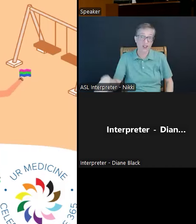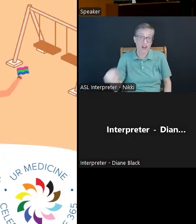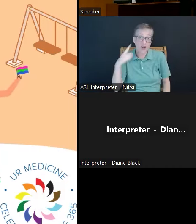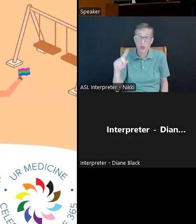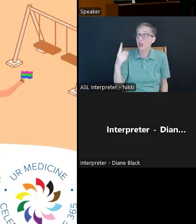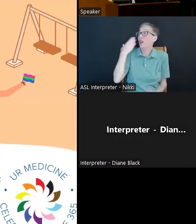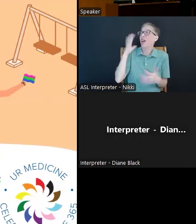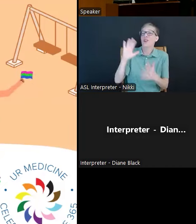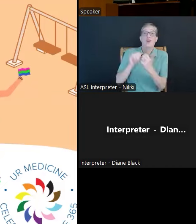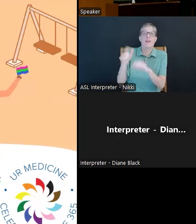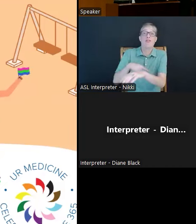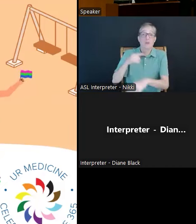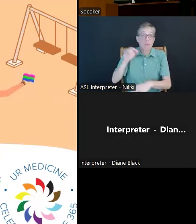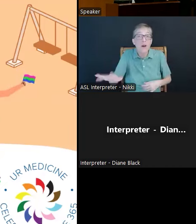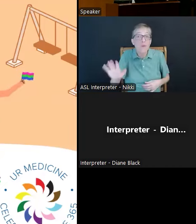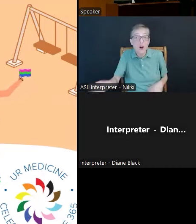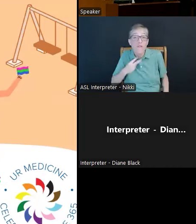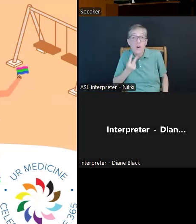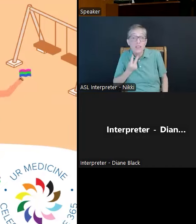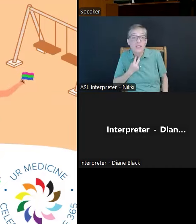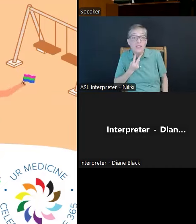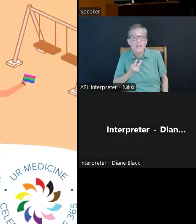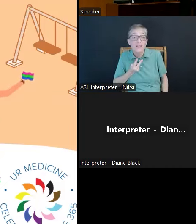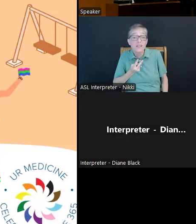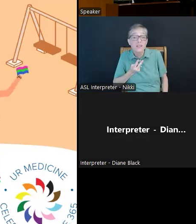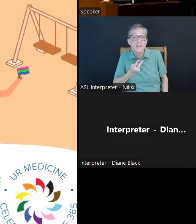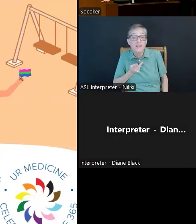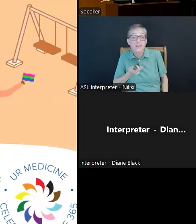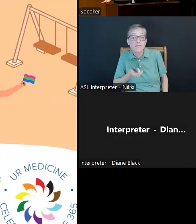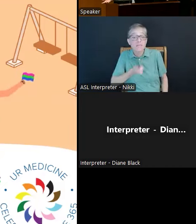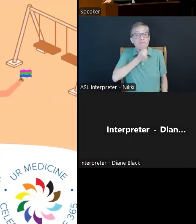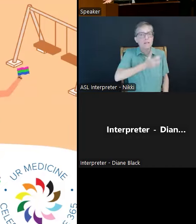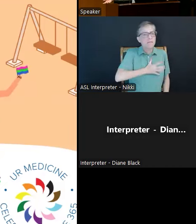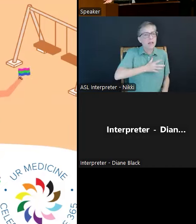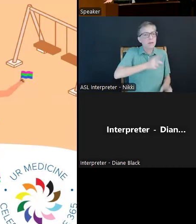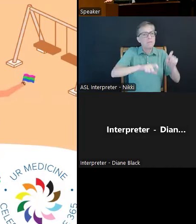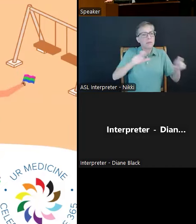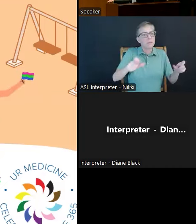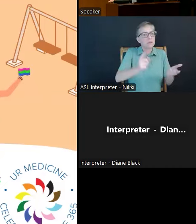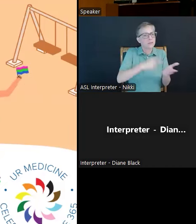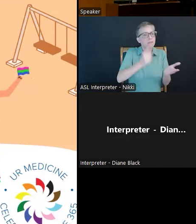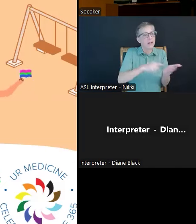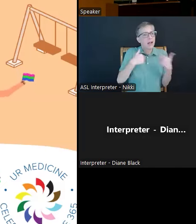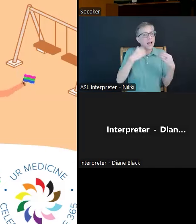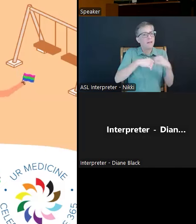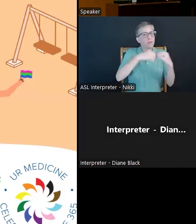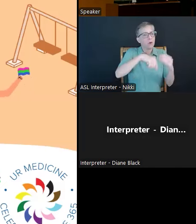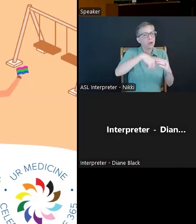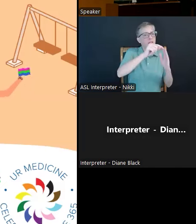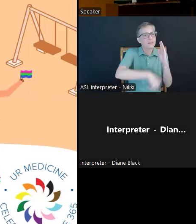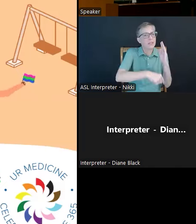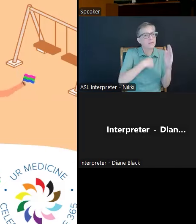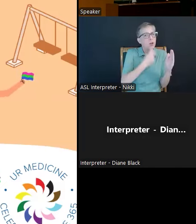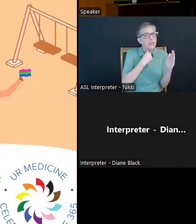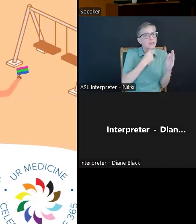This is her voice. Taller people sometimes have deeper voices. It's nothing about her gender. I know nothing else about her,